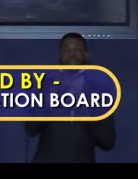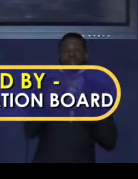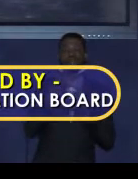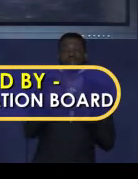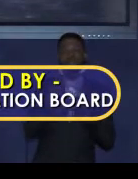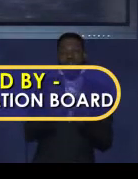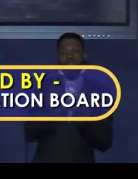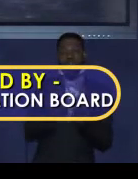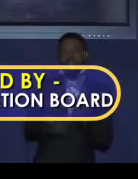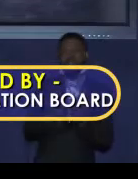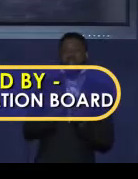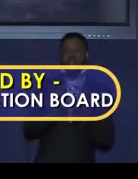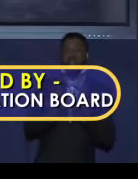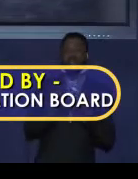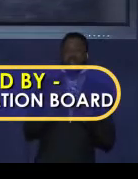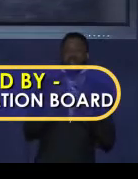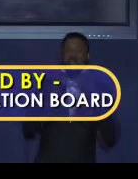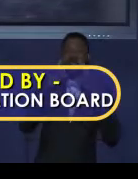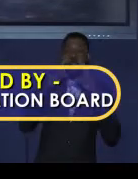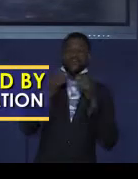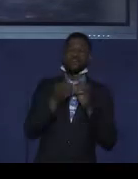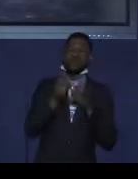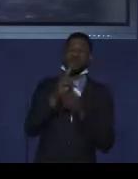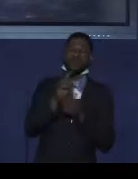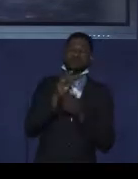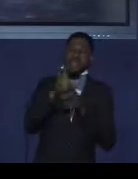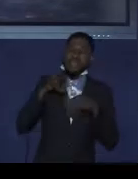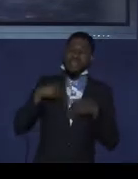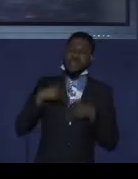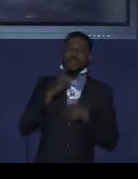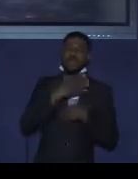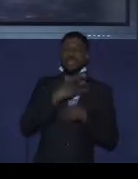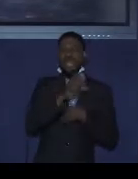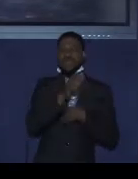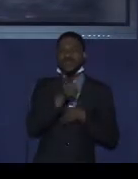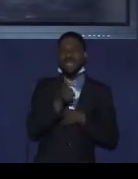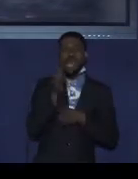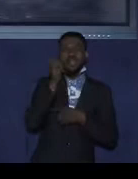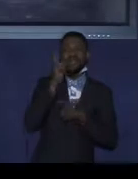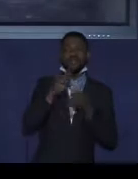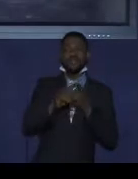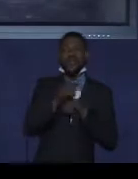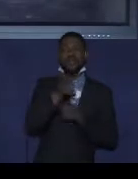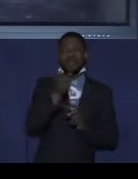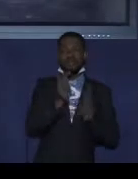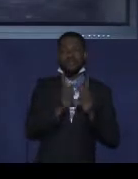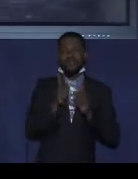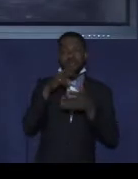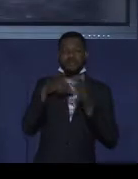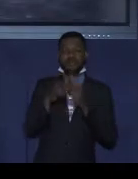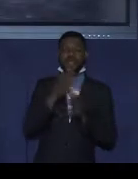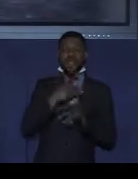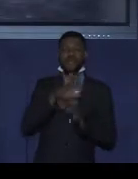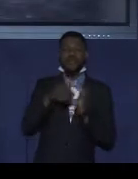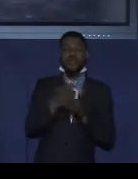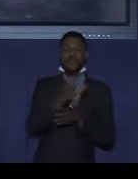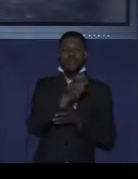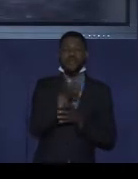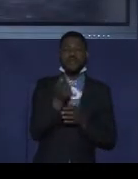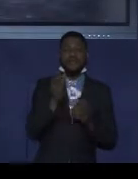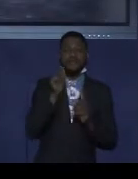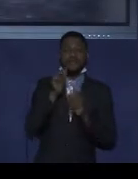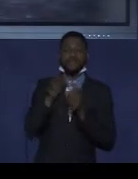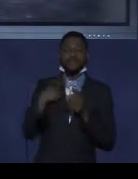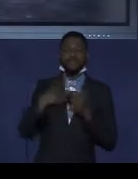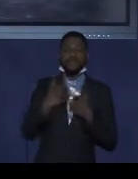avoid group conflict. One, tolerate one another, listen to other people's views, and all other points we